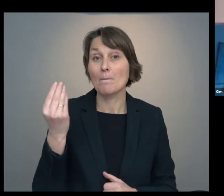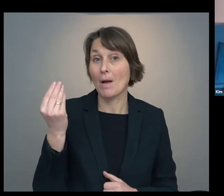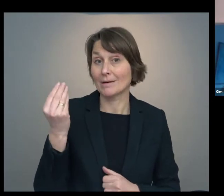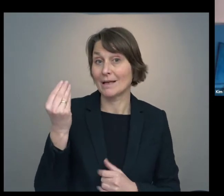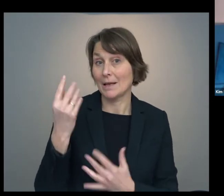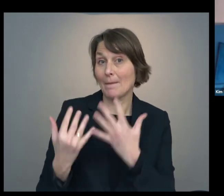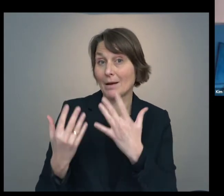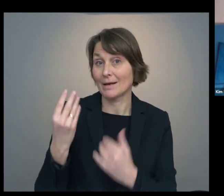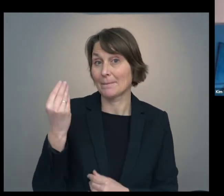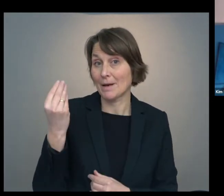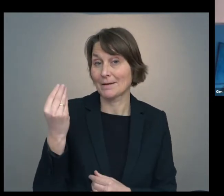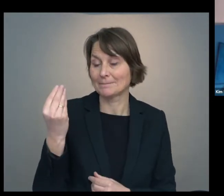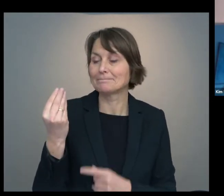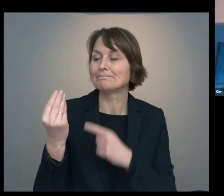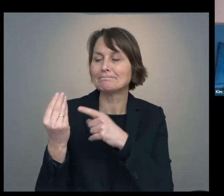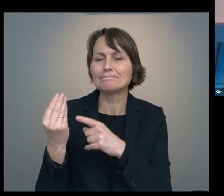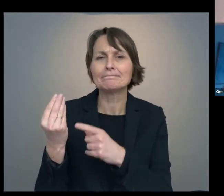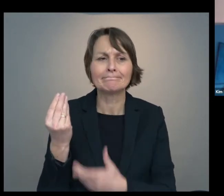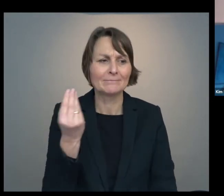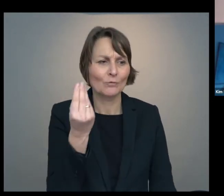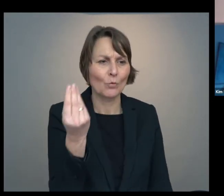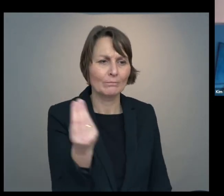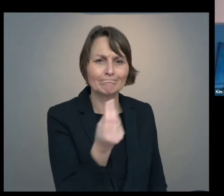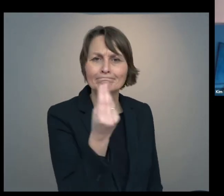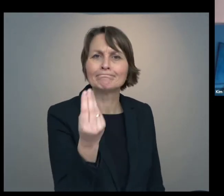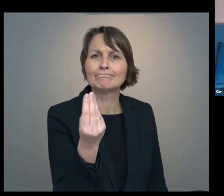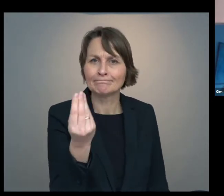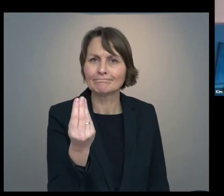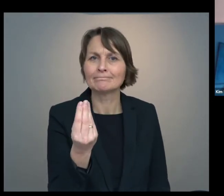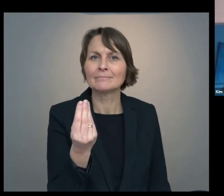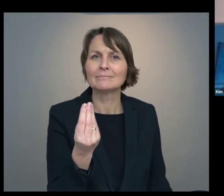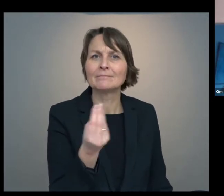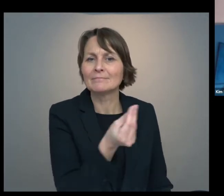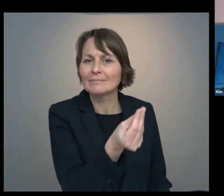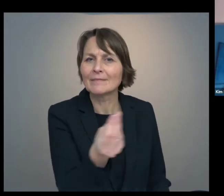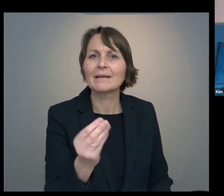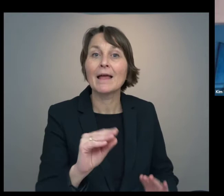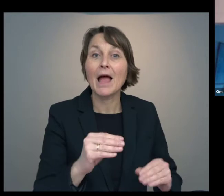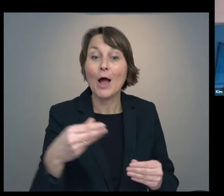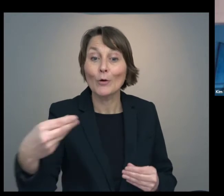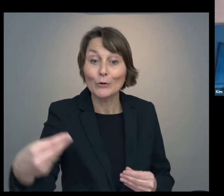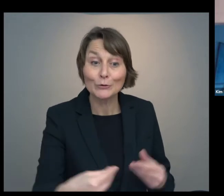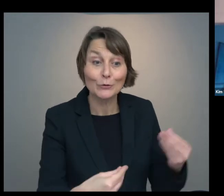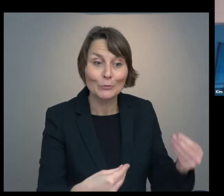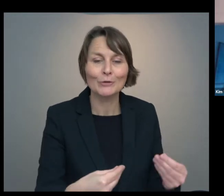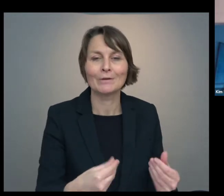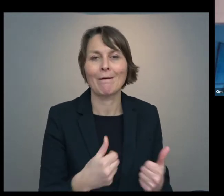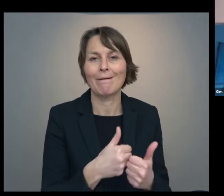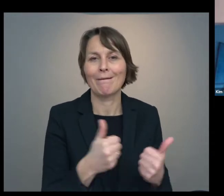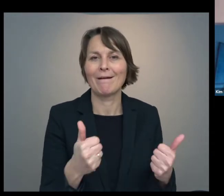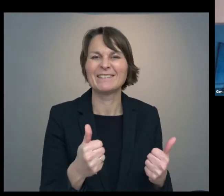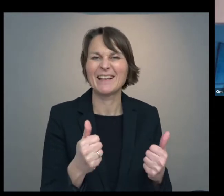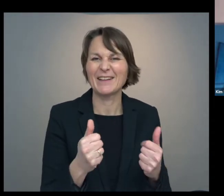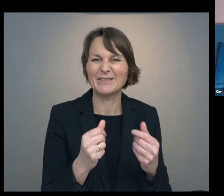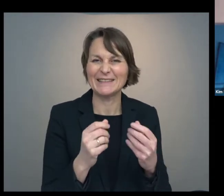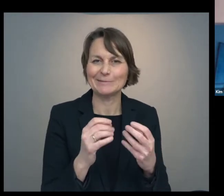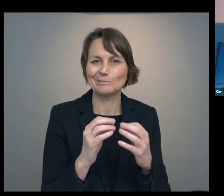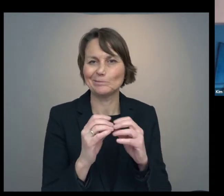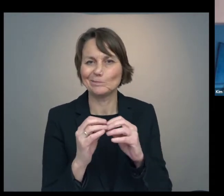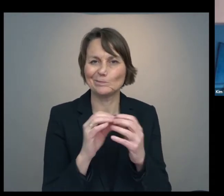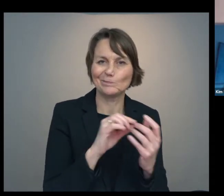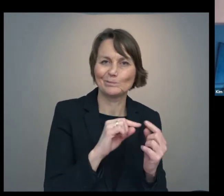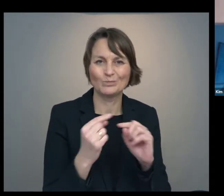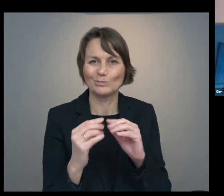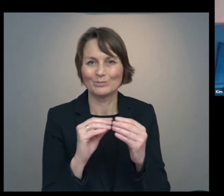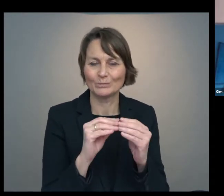use the money side of things to make the contribution experience the best